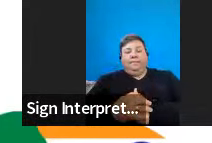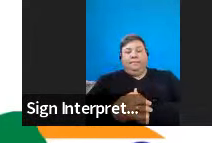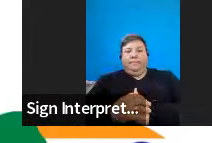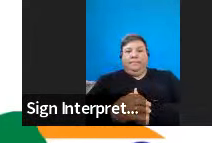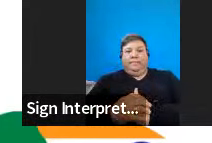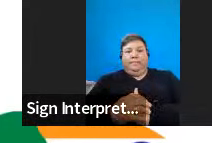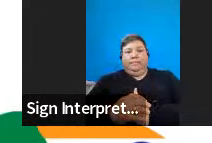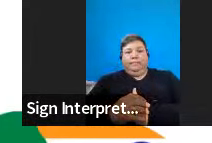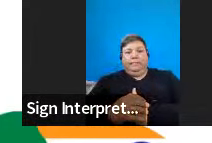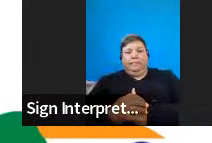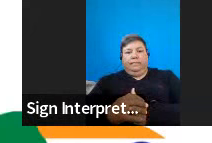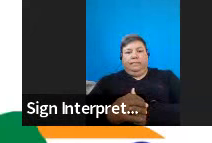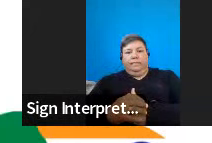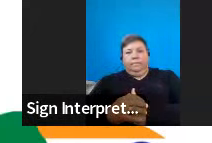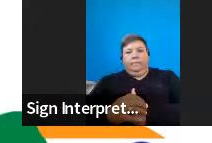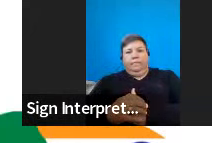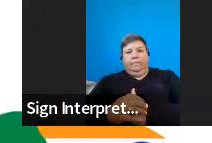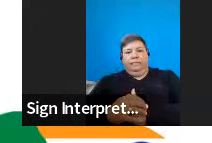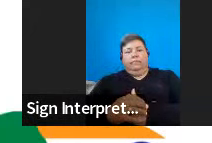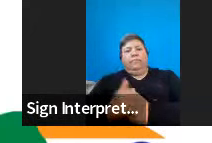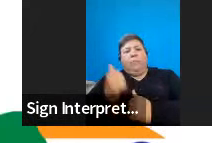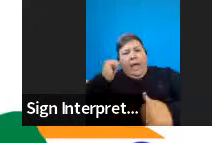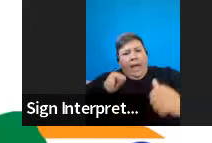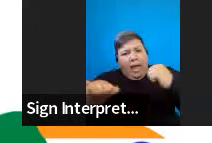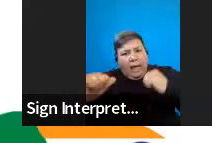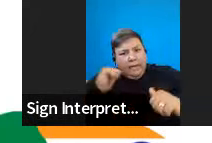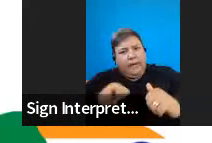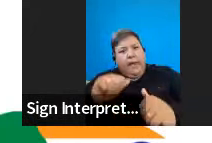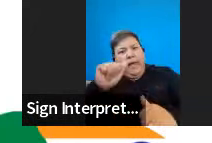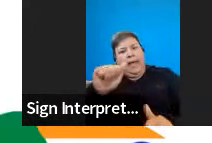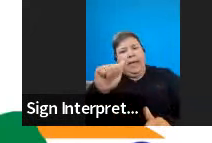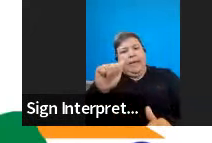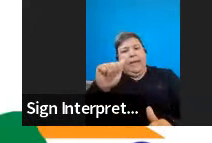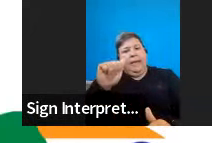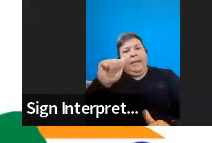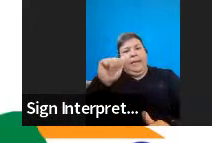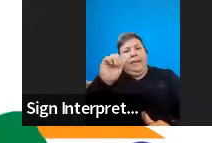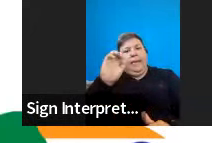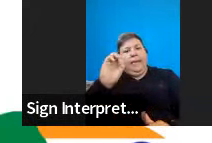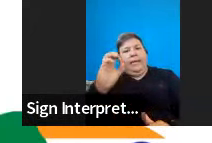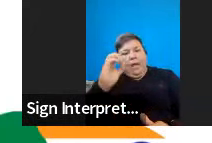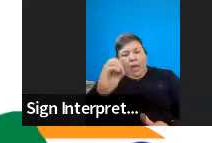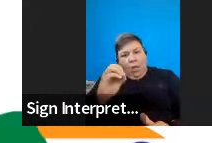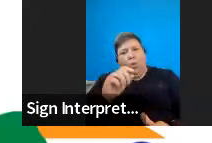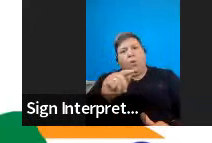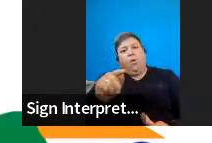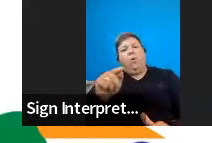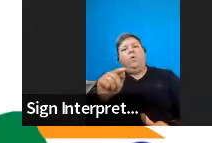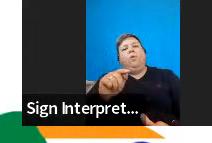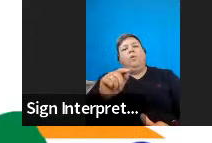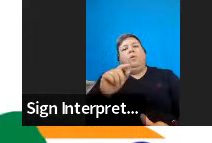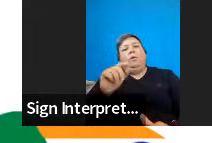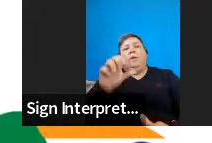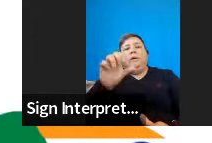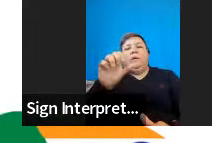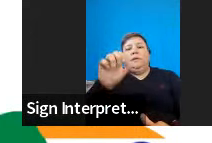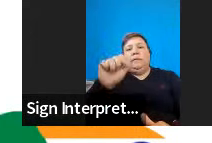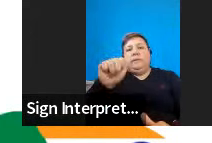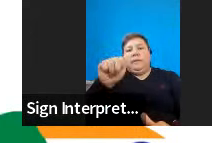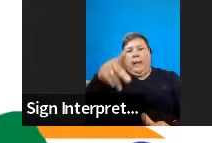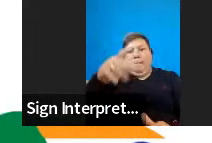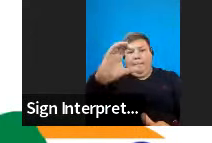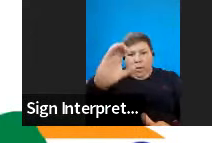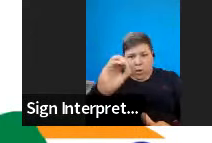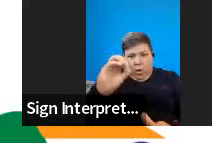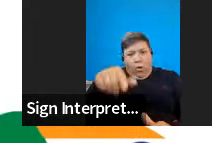are participating actively on the regional AEO. We have designed the regional AEO for SACU as South Africa because we are